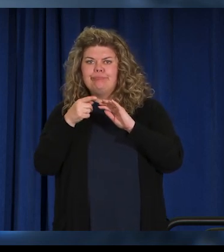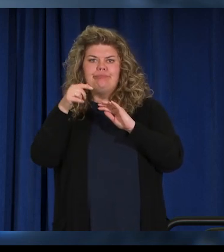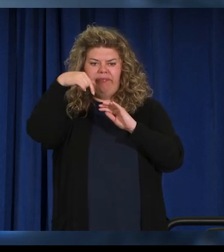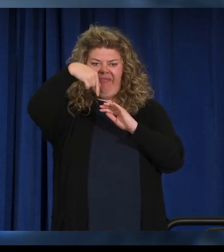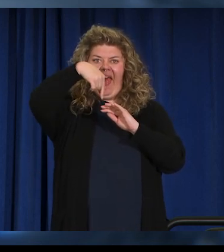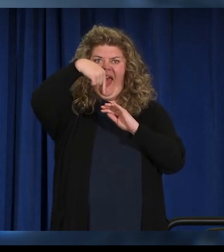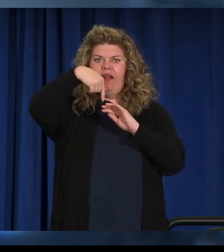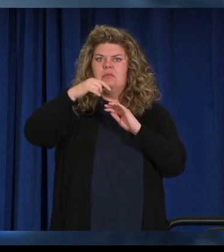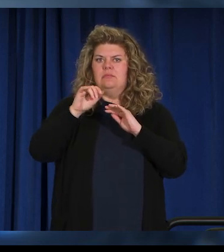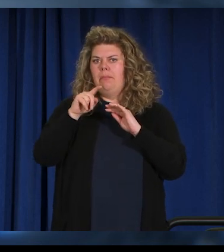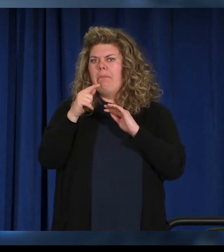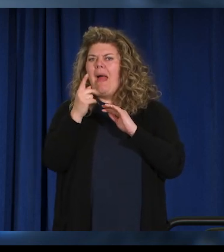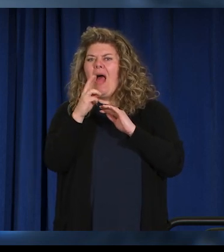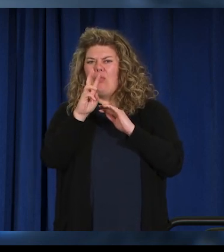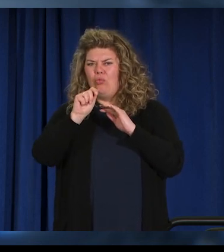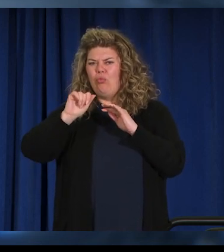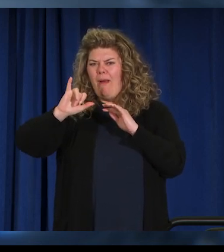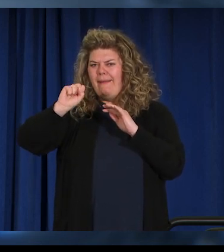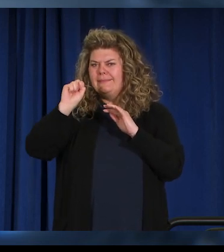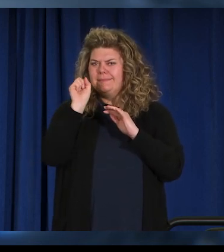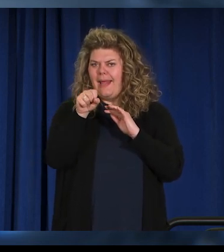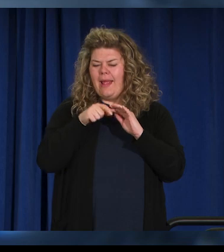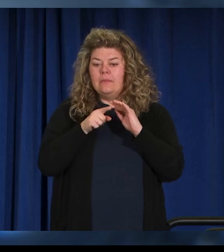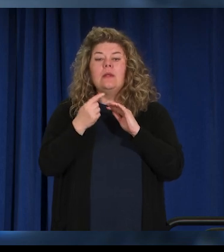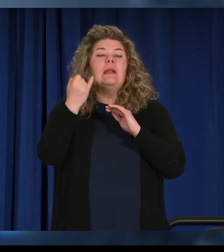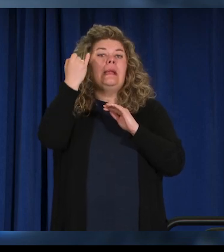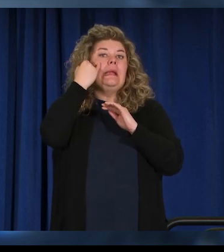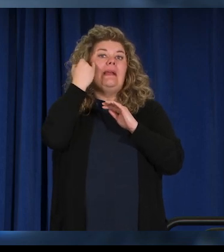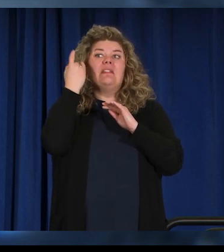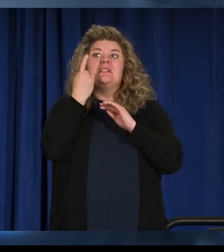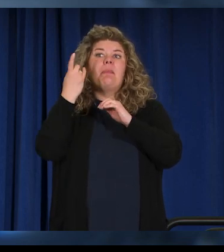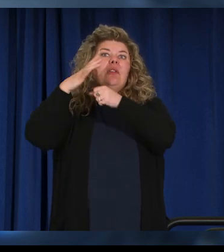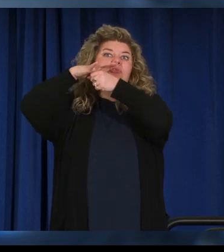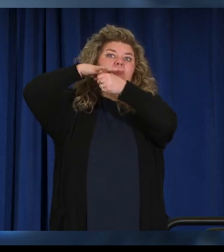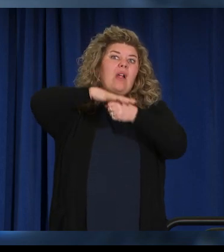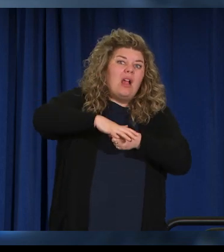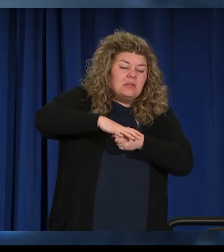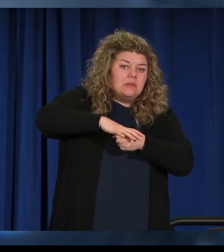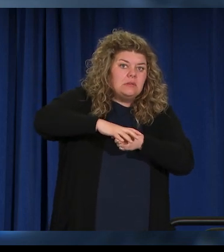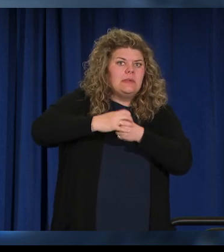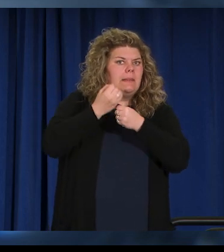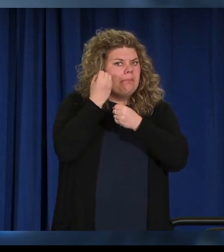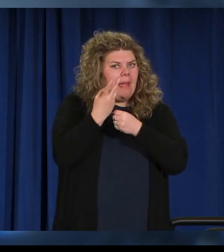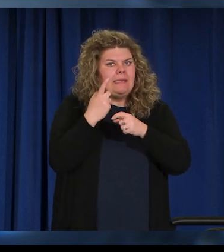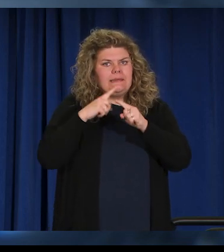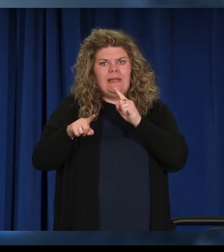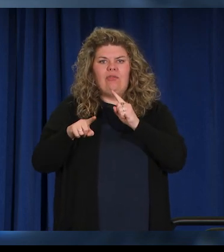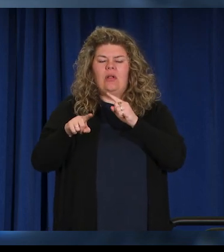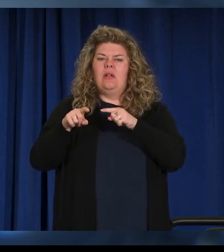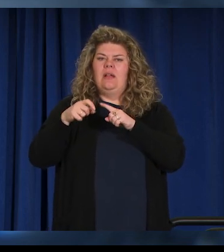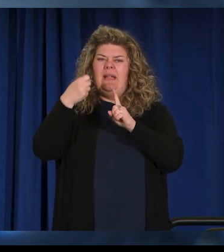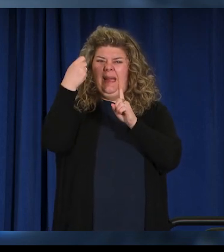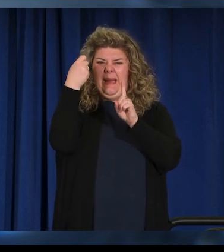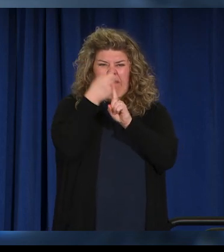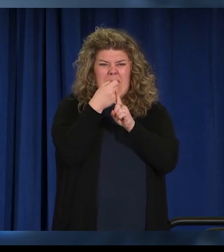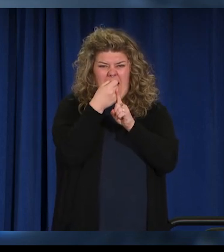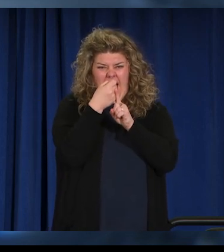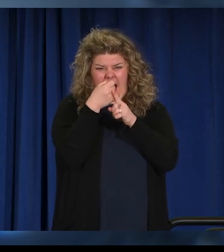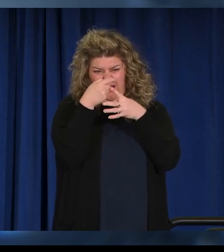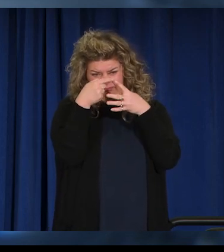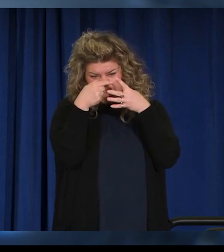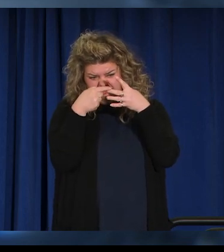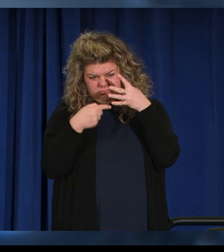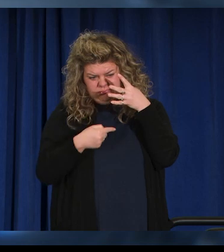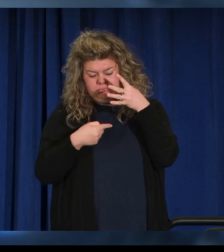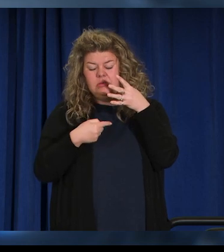executive functioning system is overloaded or stressed, there are several impacts. So we are going to sort, store, and access